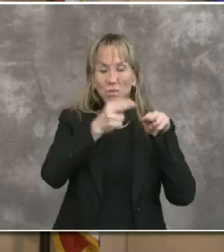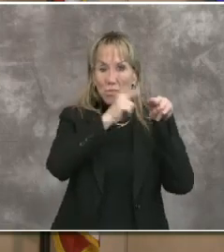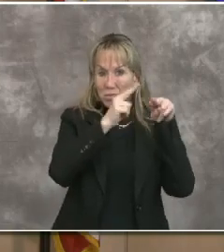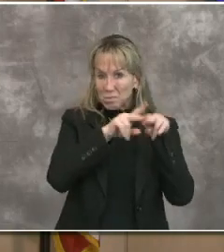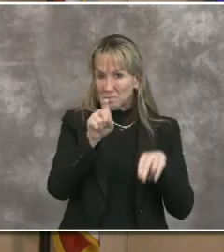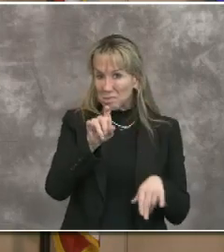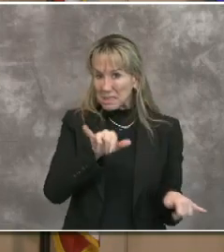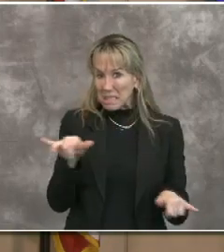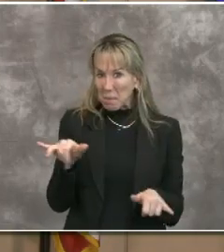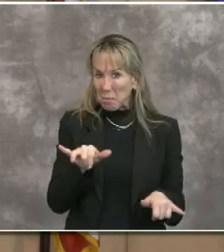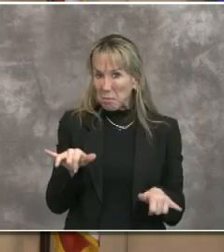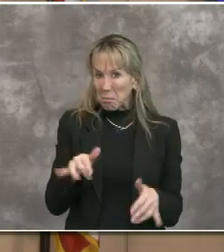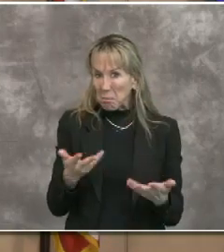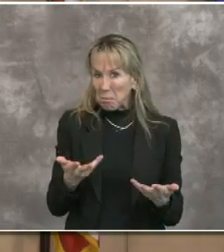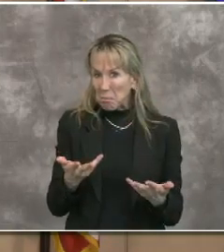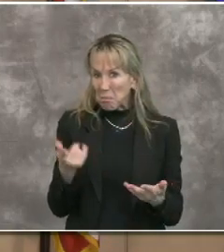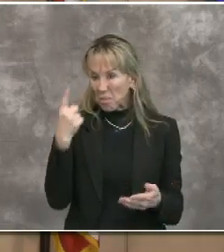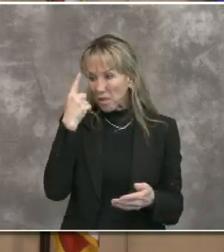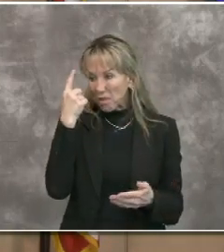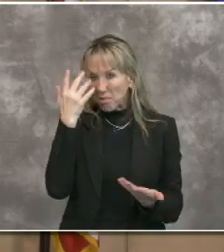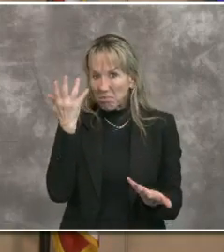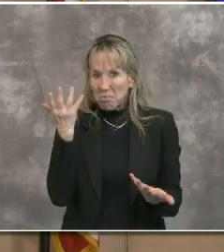question.